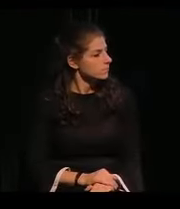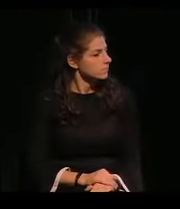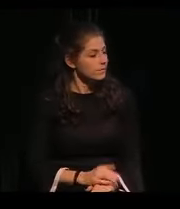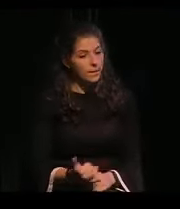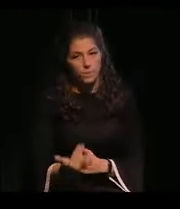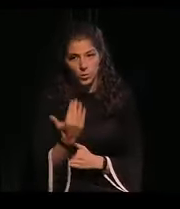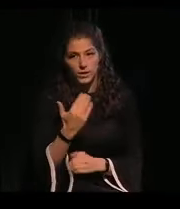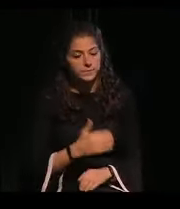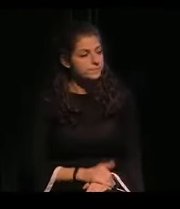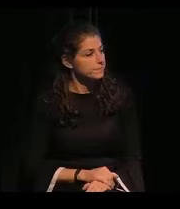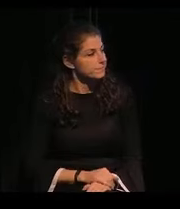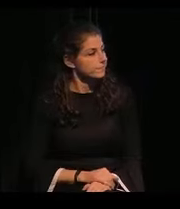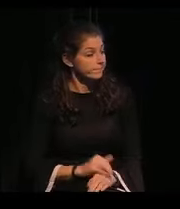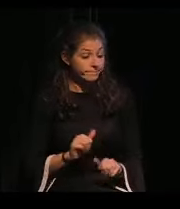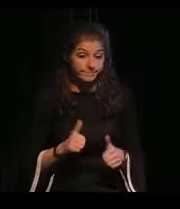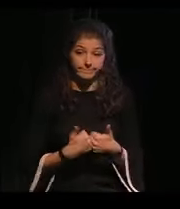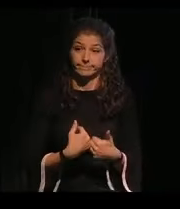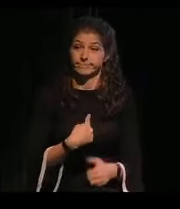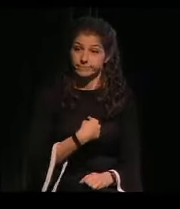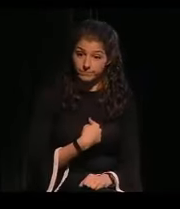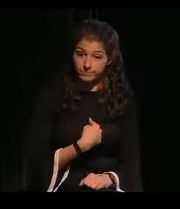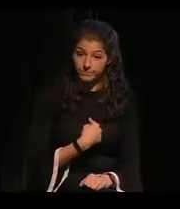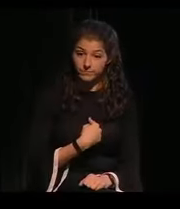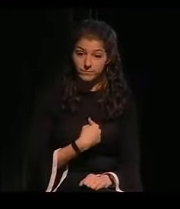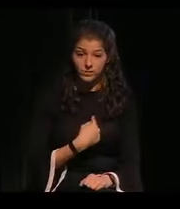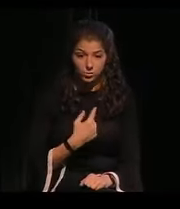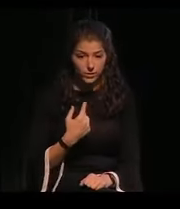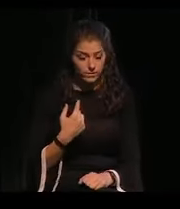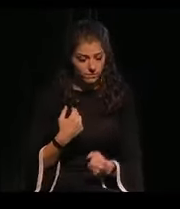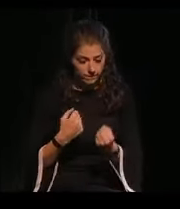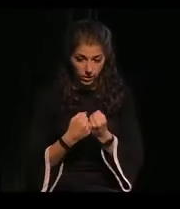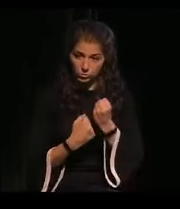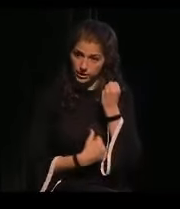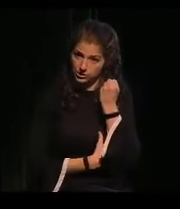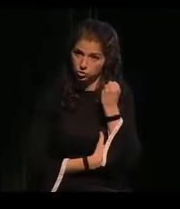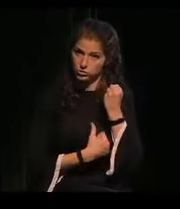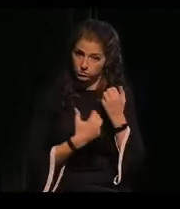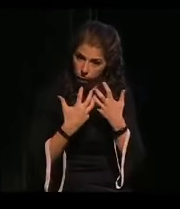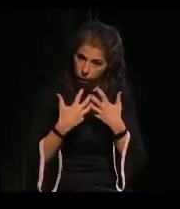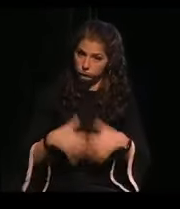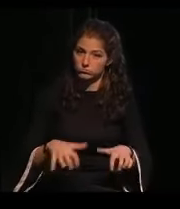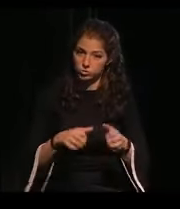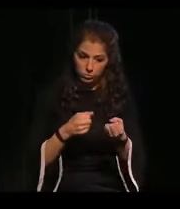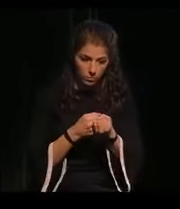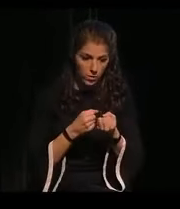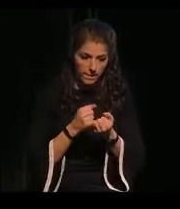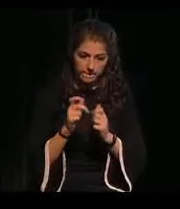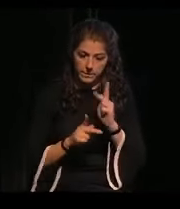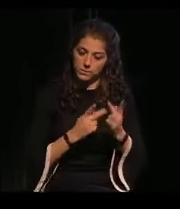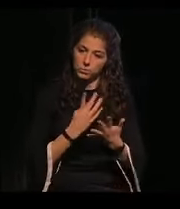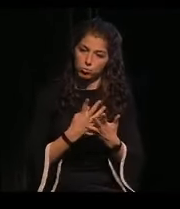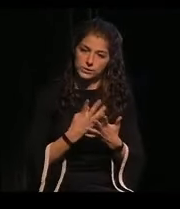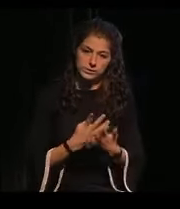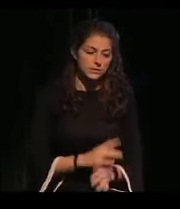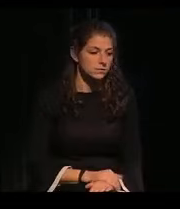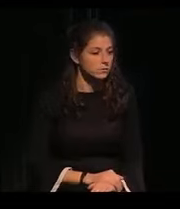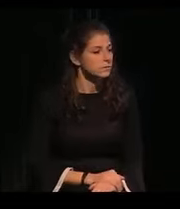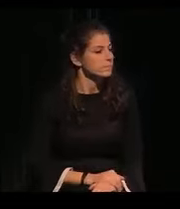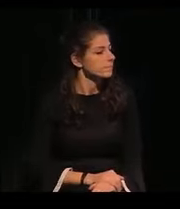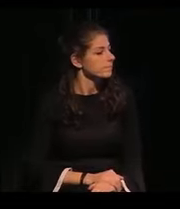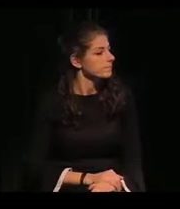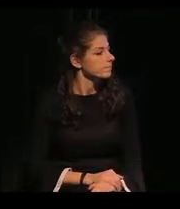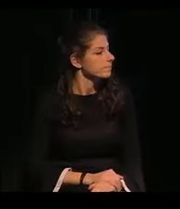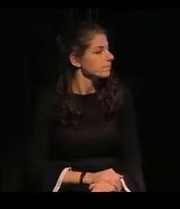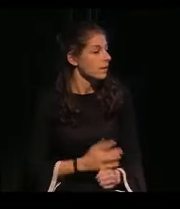morning. And that challenged me to get my foundation to supporting people in prisons. As